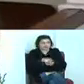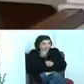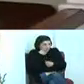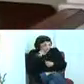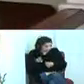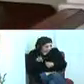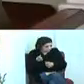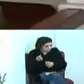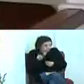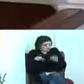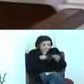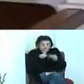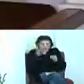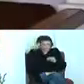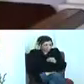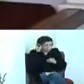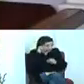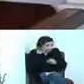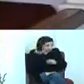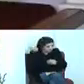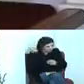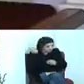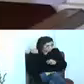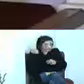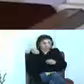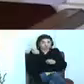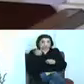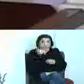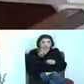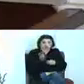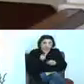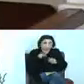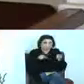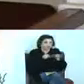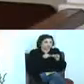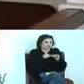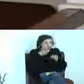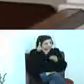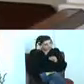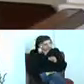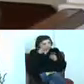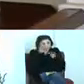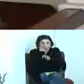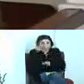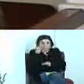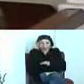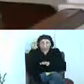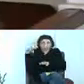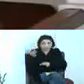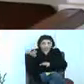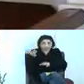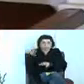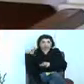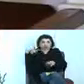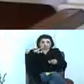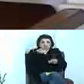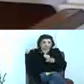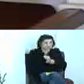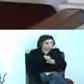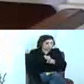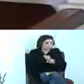Satan? Have we ever told them about the evil spirit that is out there that is against what we